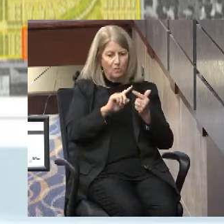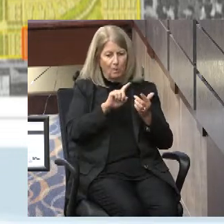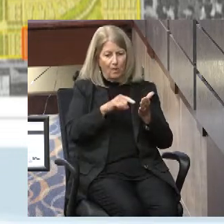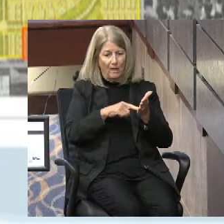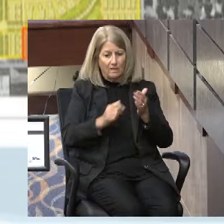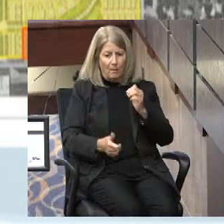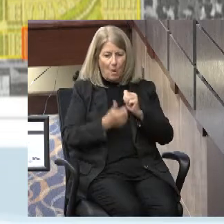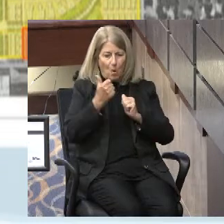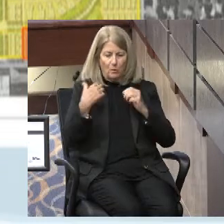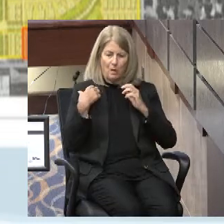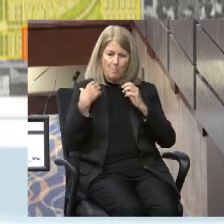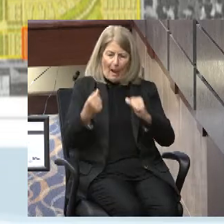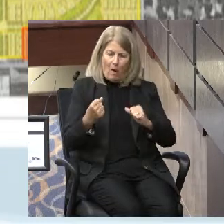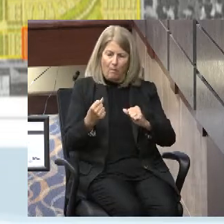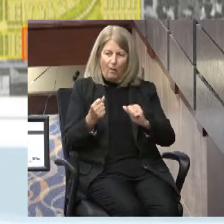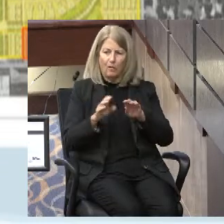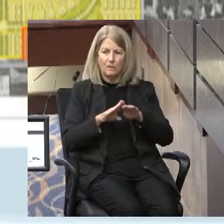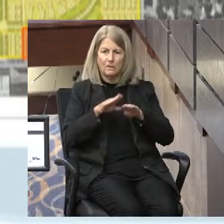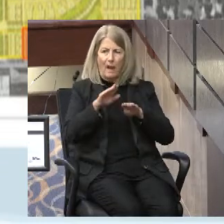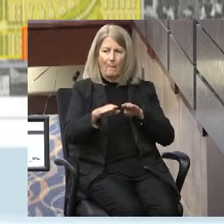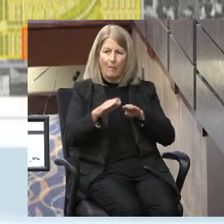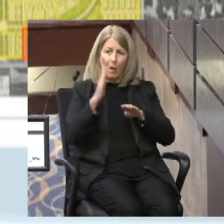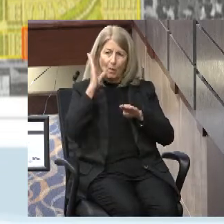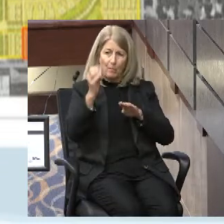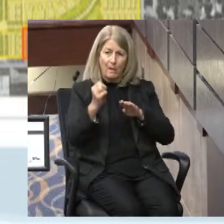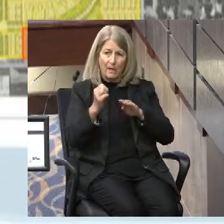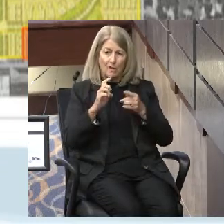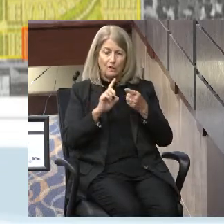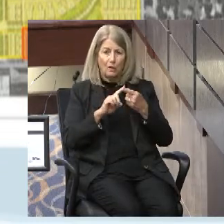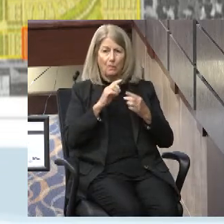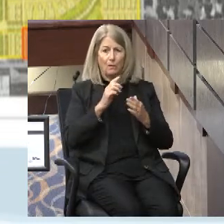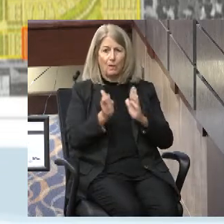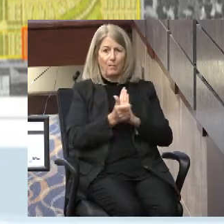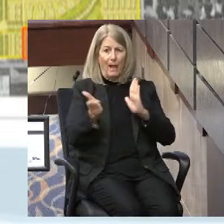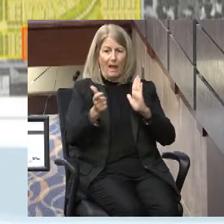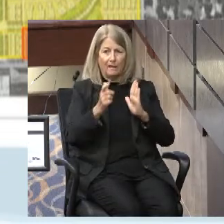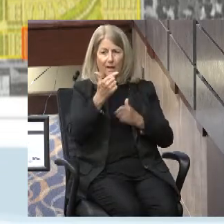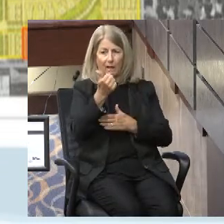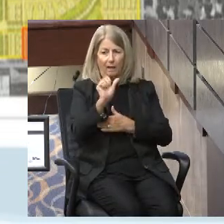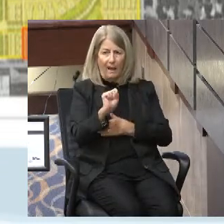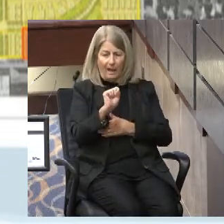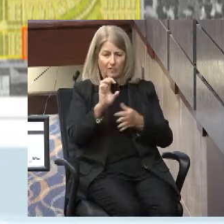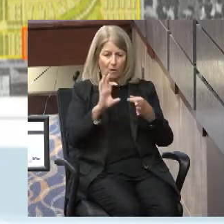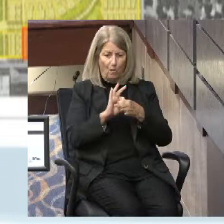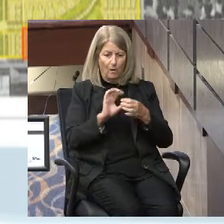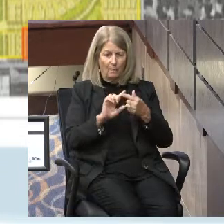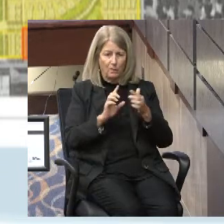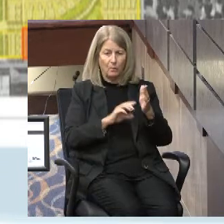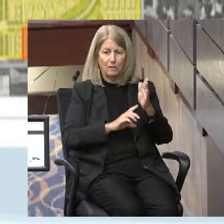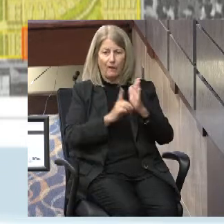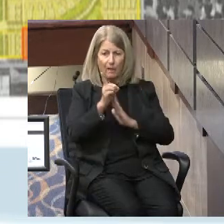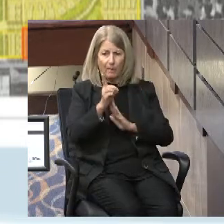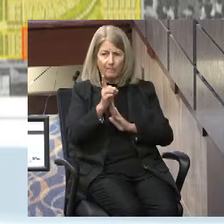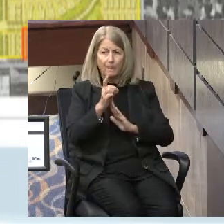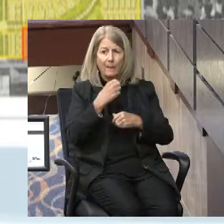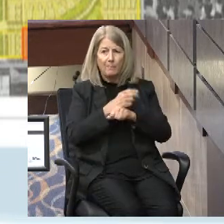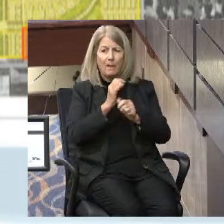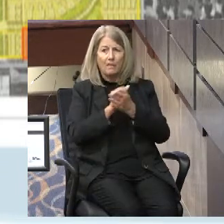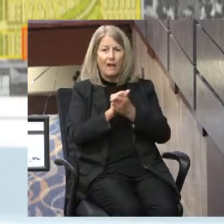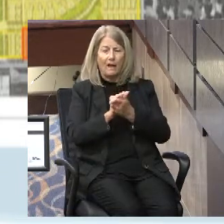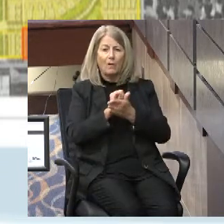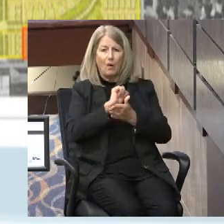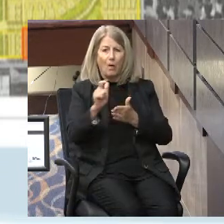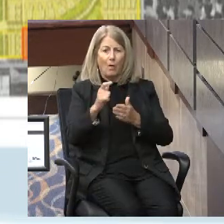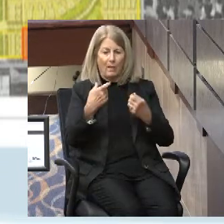most powerful step would be to ban gas hookups in this development, making it all electric. Now, this would